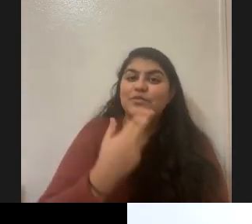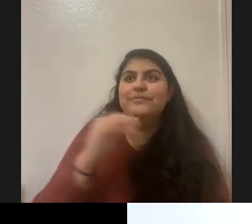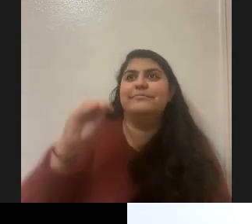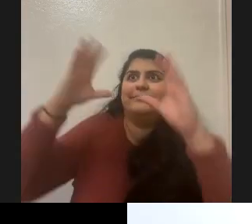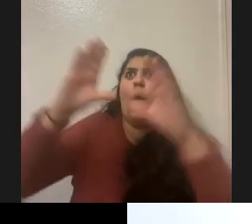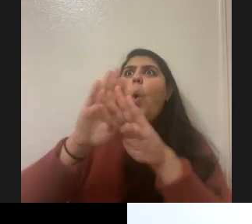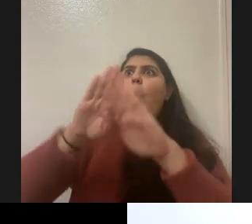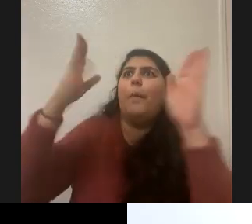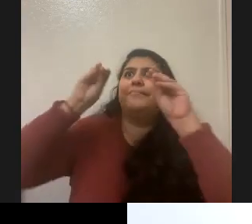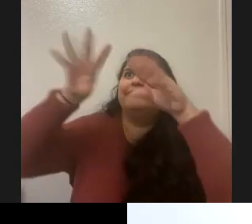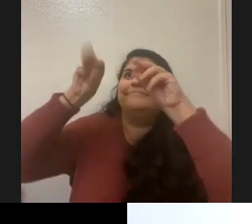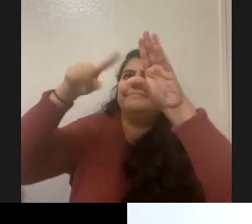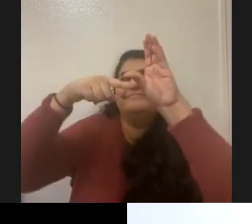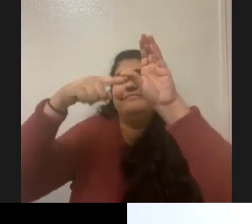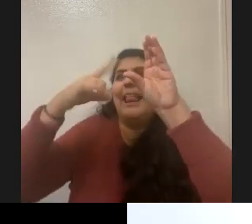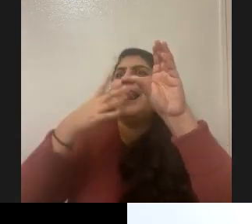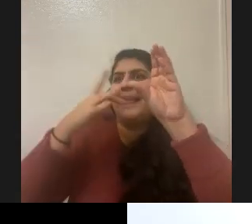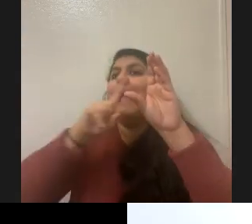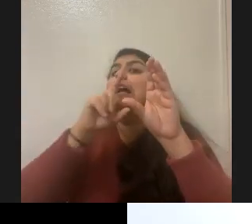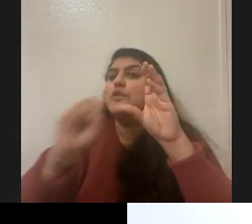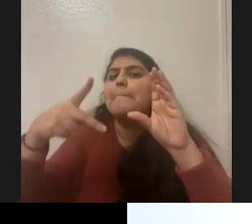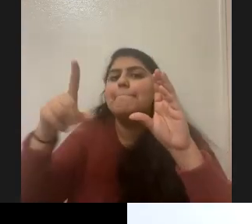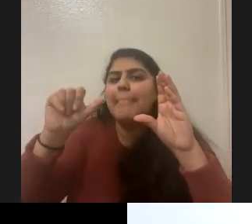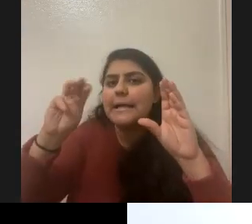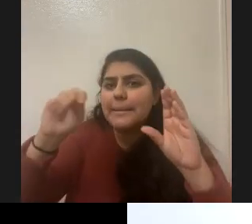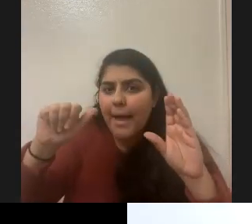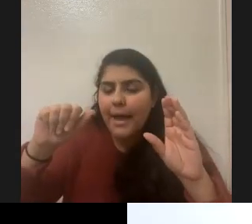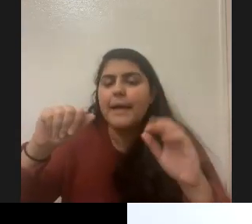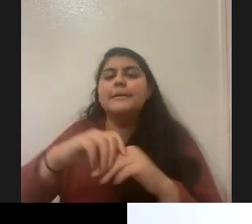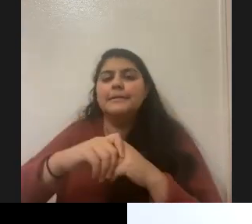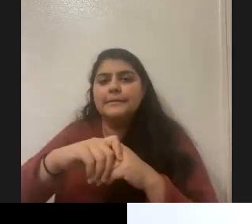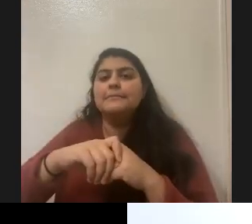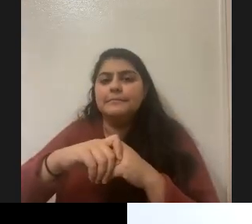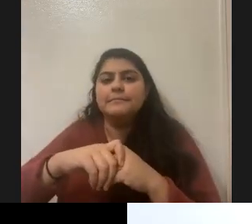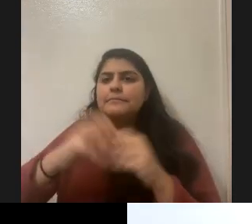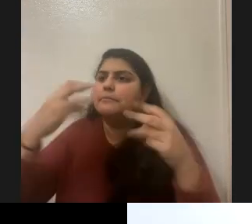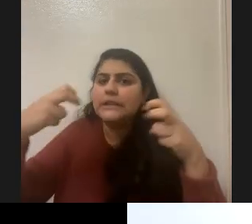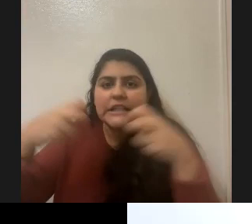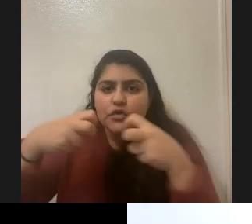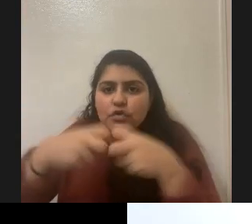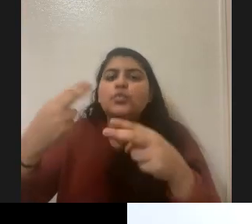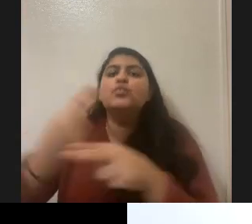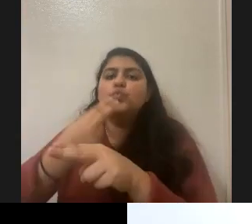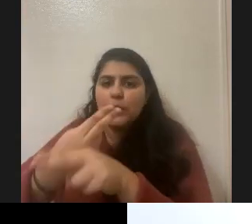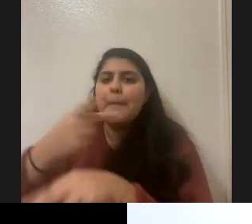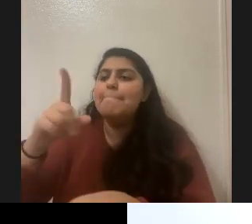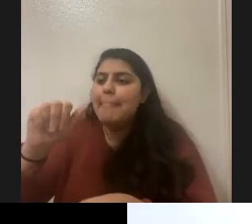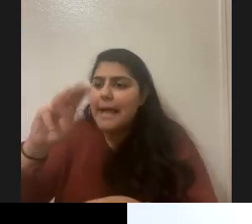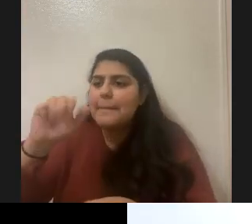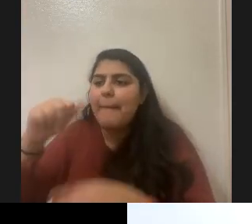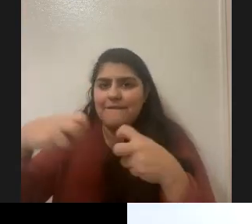in the neon lights, those are actually plasmas as well. So a lot of electronics use plasma physics,